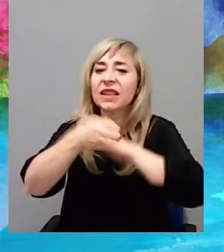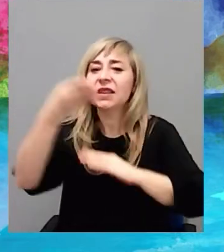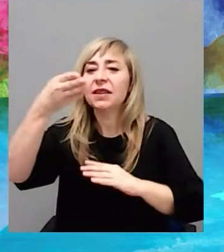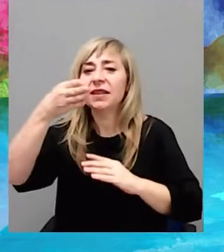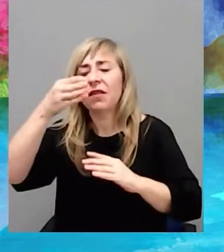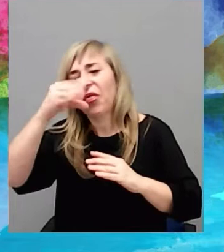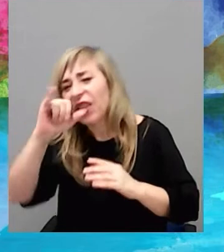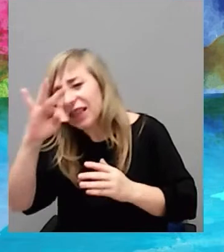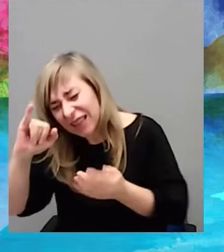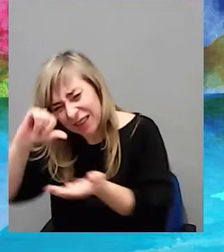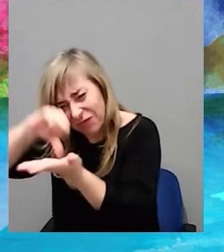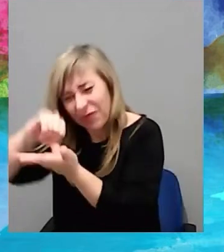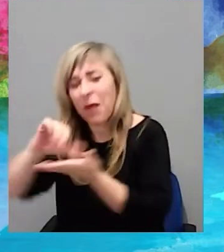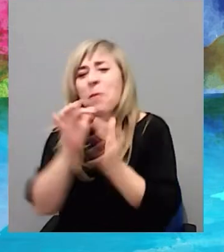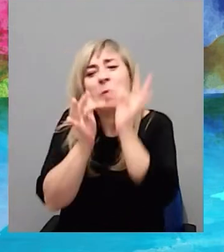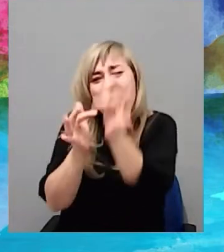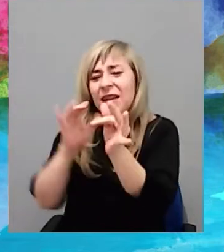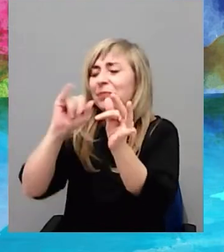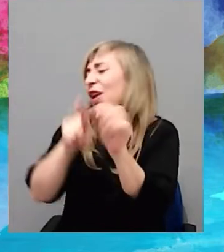this.